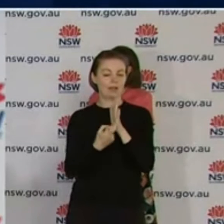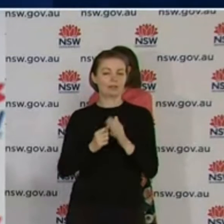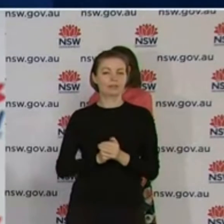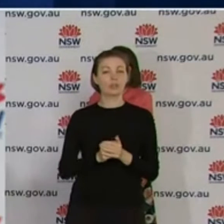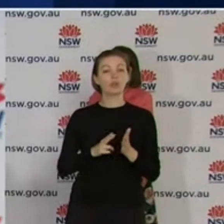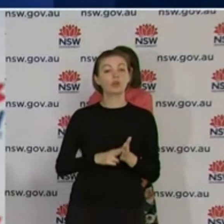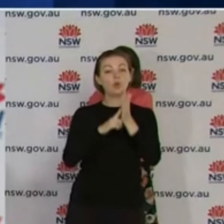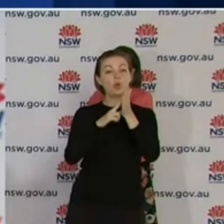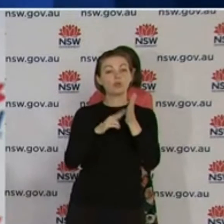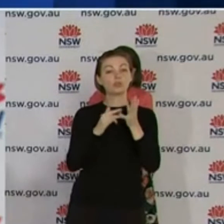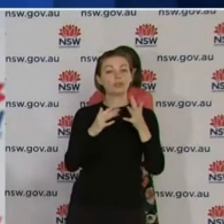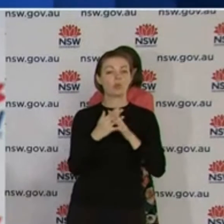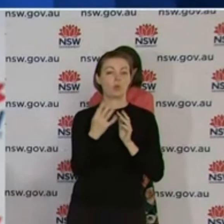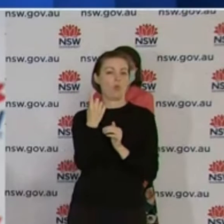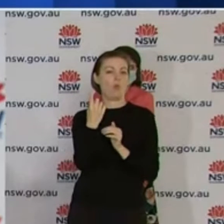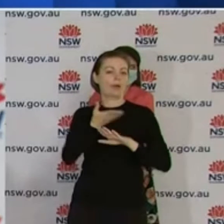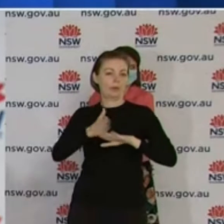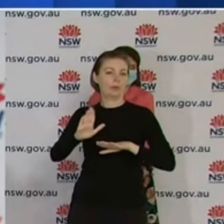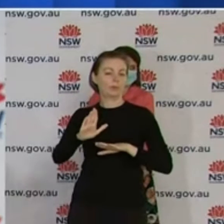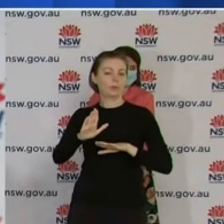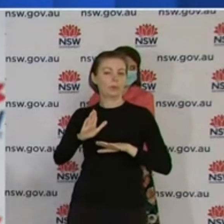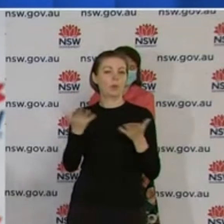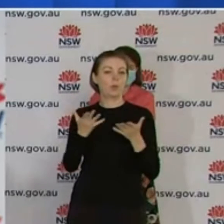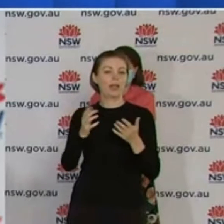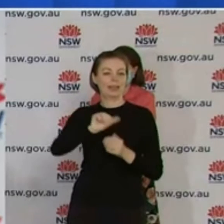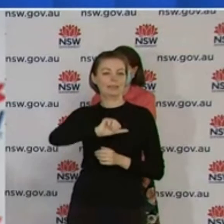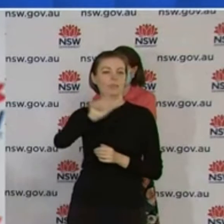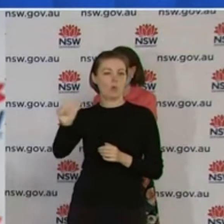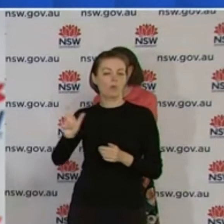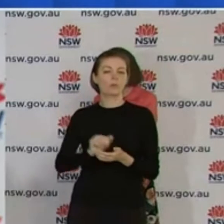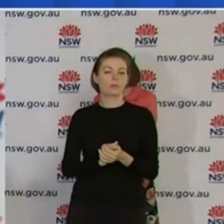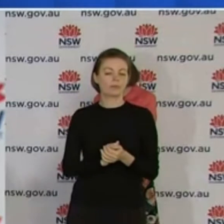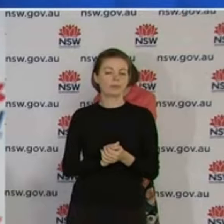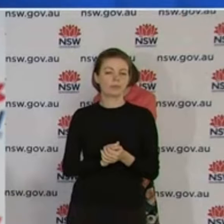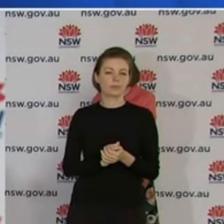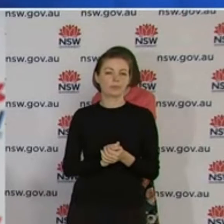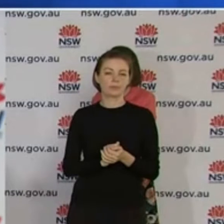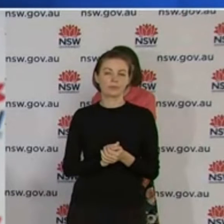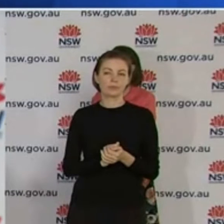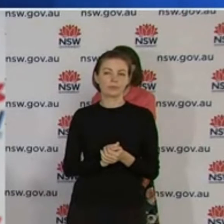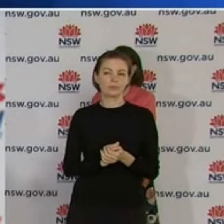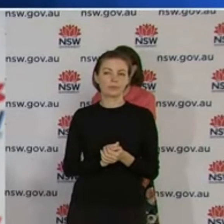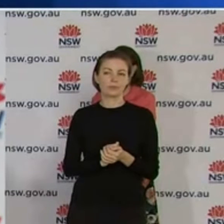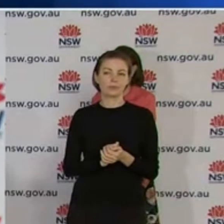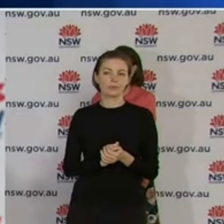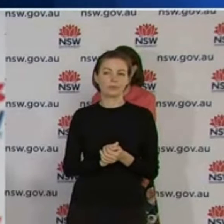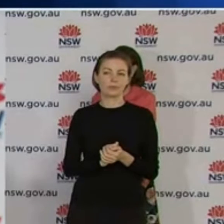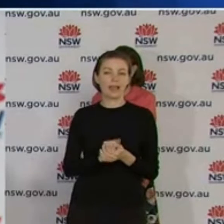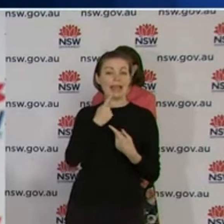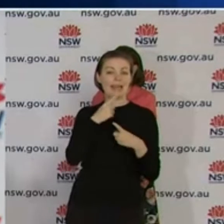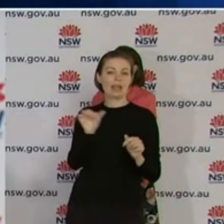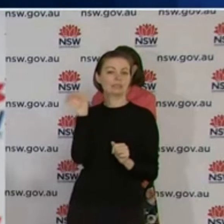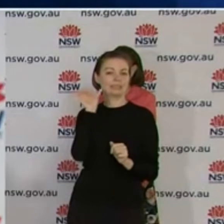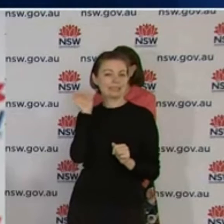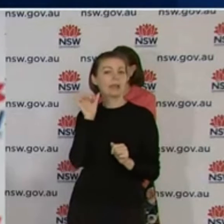northern New South Wales, 1 new case was identified in the Lismore area. This case was announced yesterday but